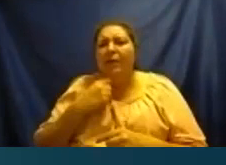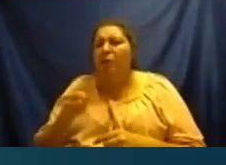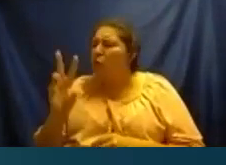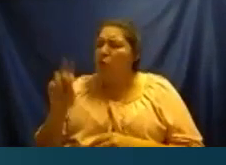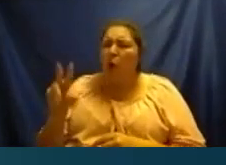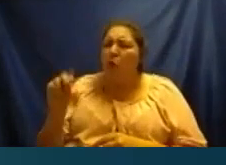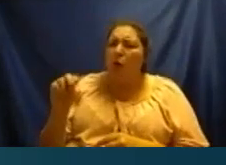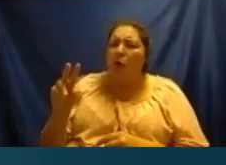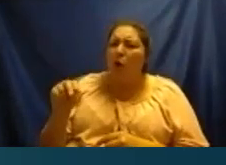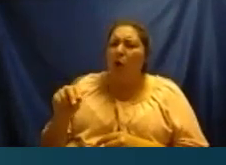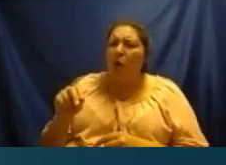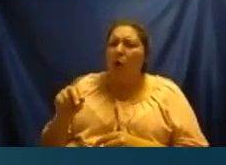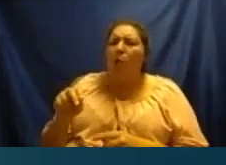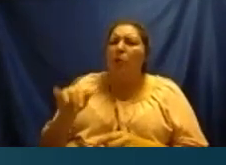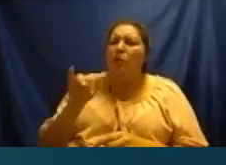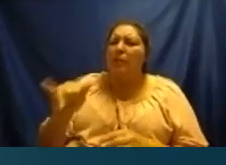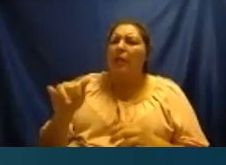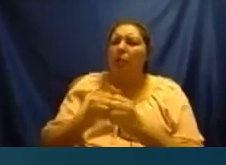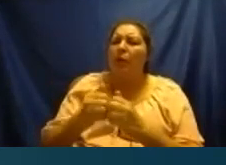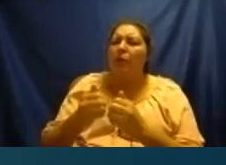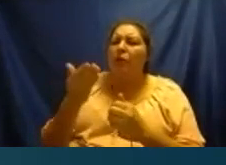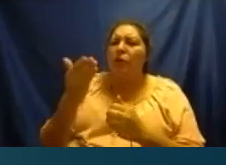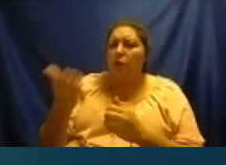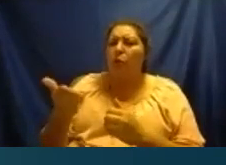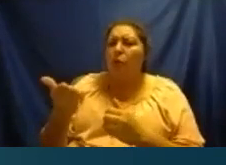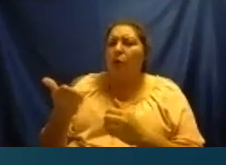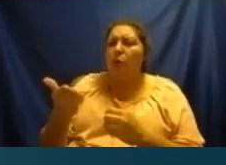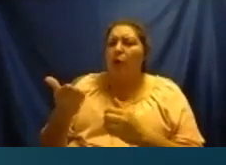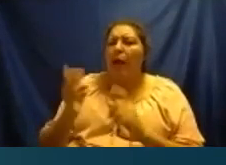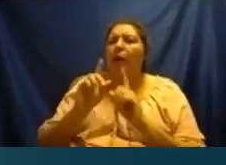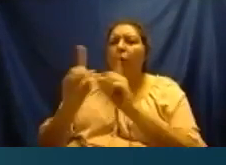surely return to you, with you to your people."